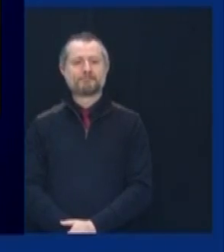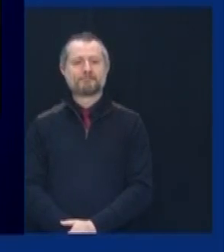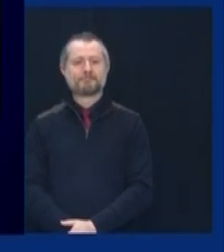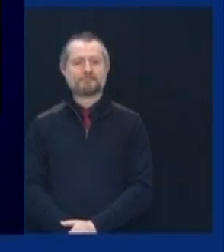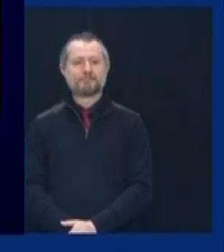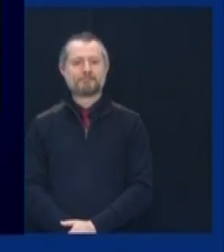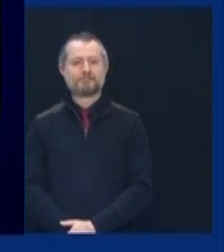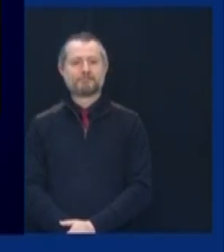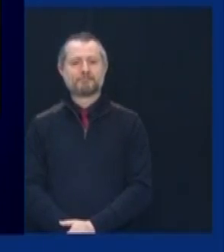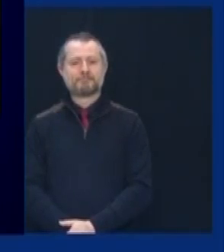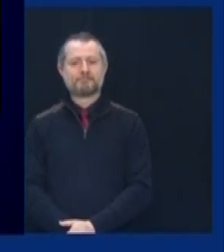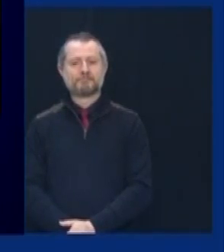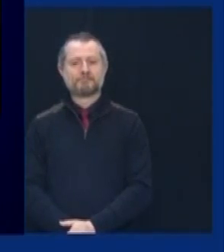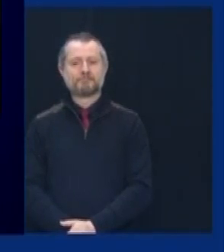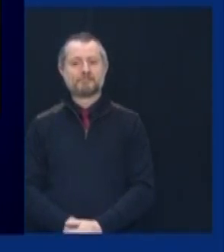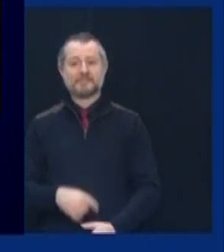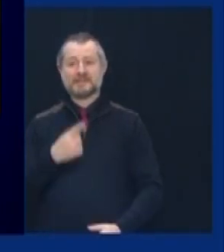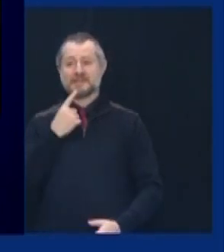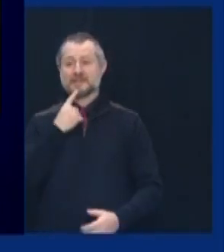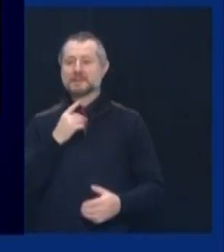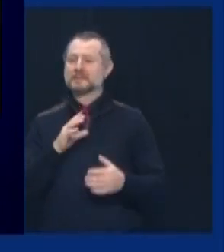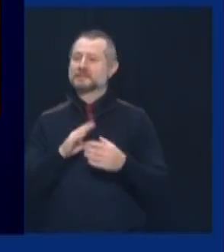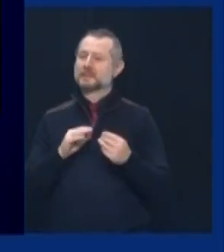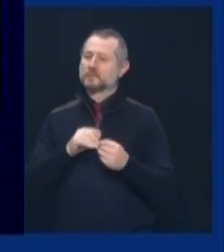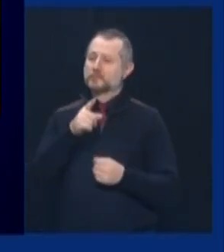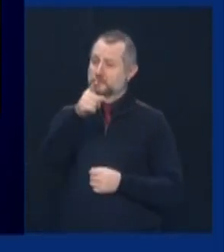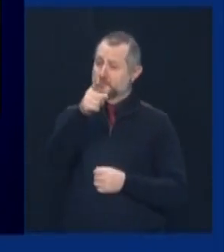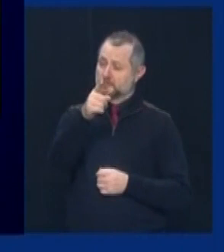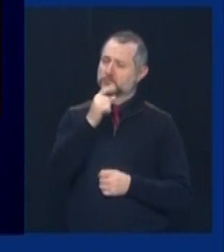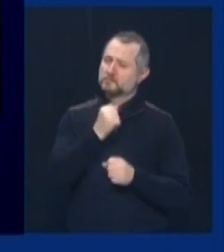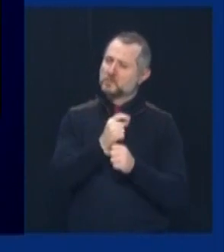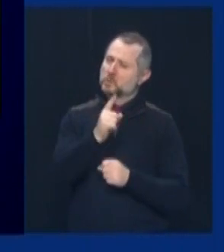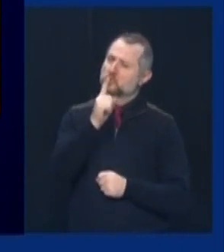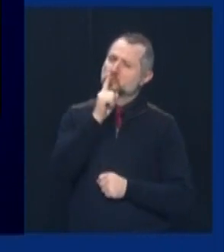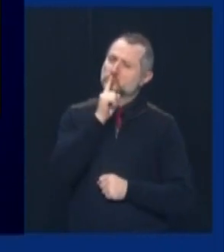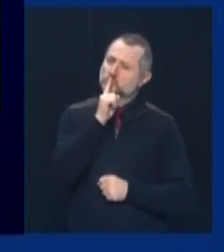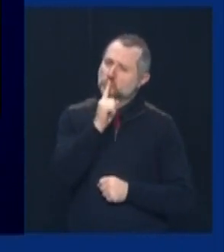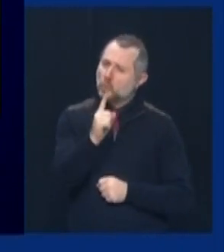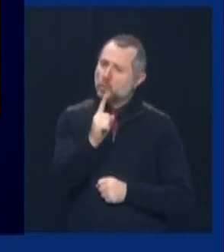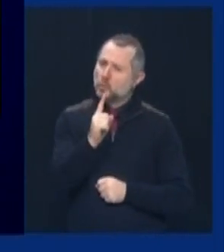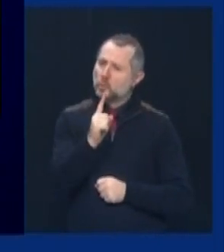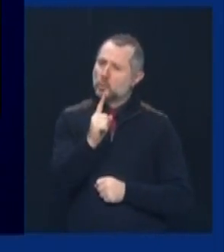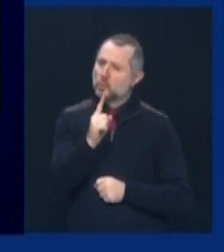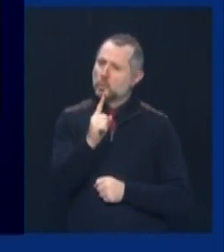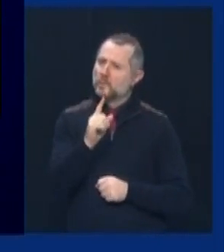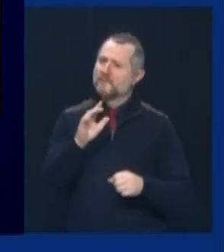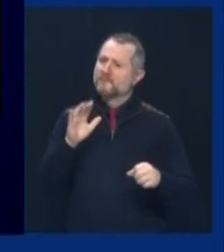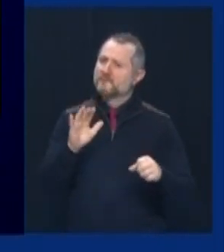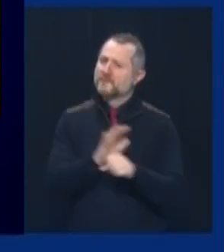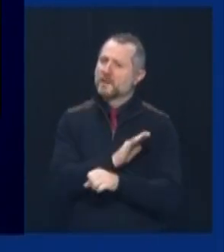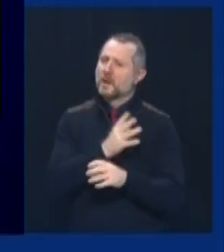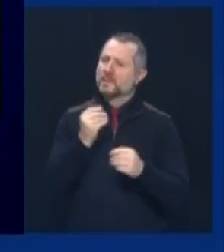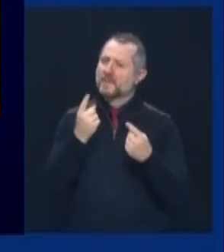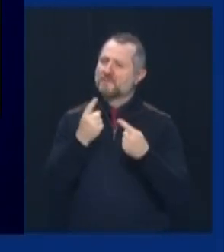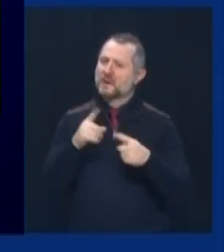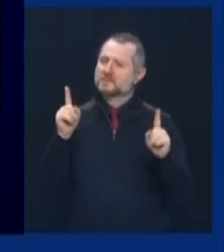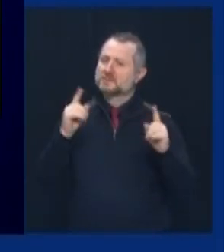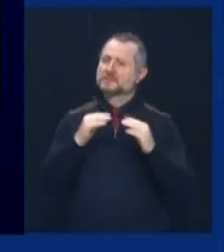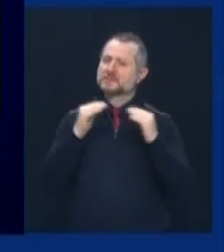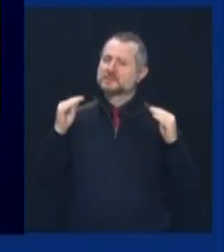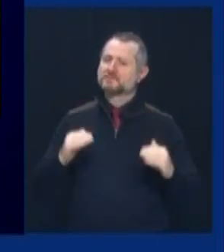as has been said, we need to make sure that there is full and effective for the distribution